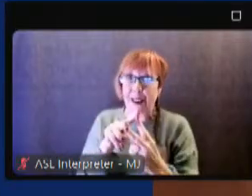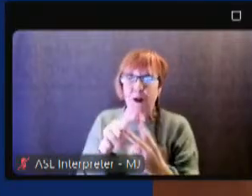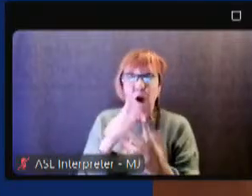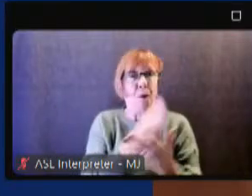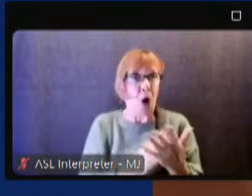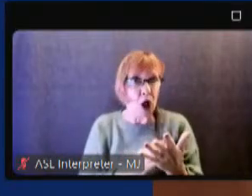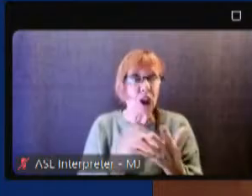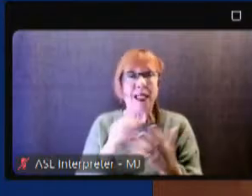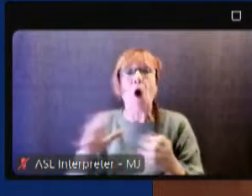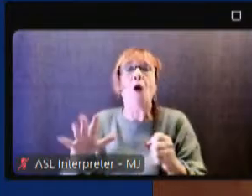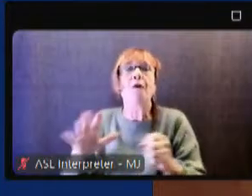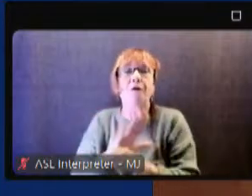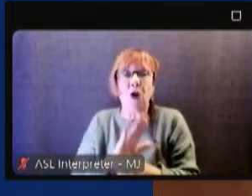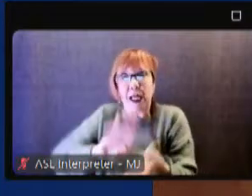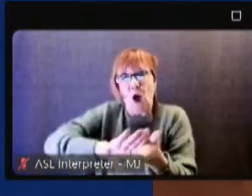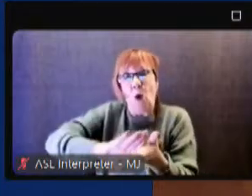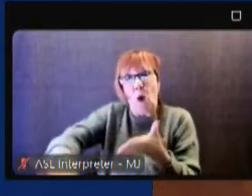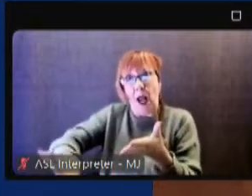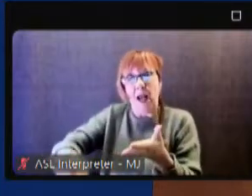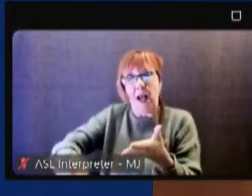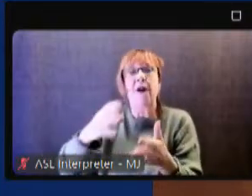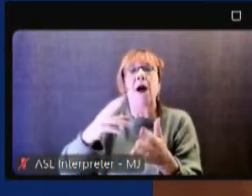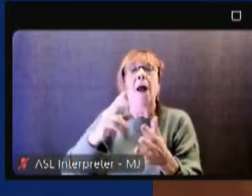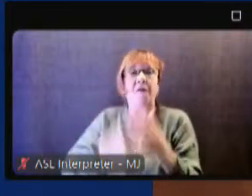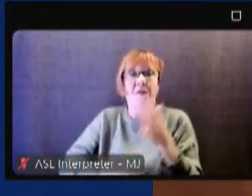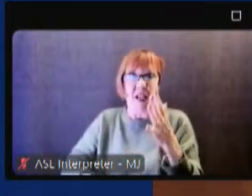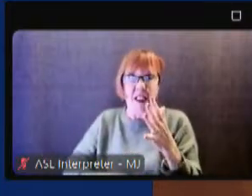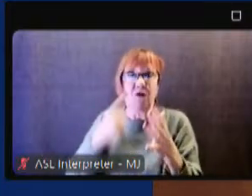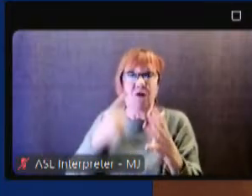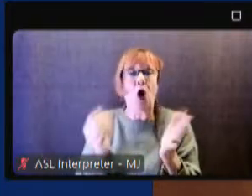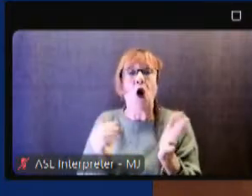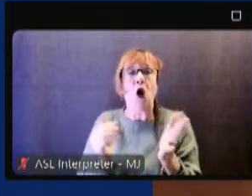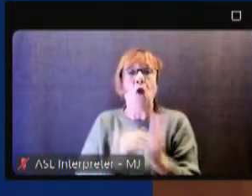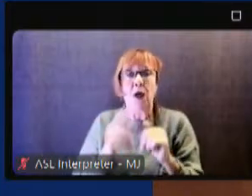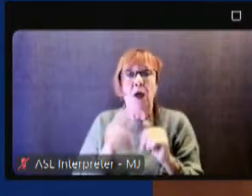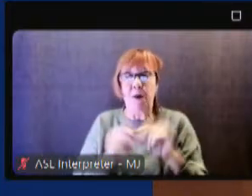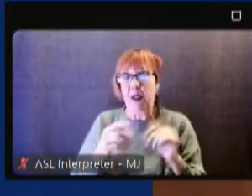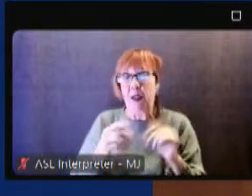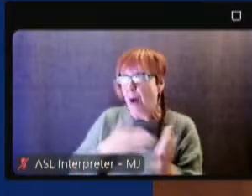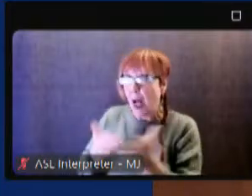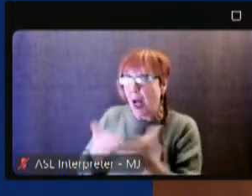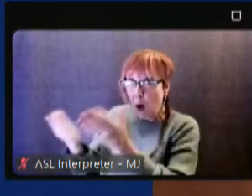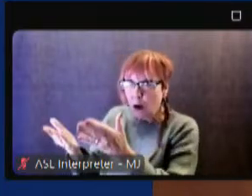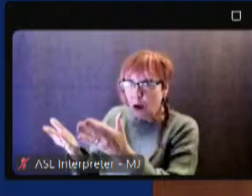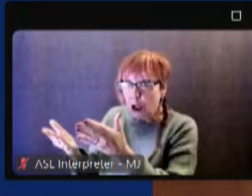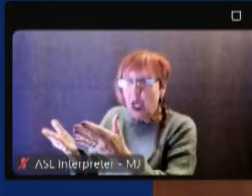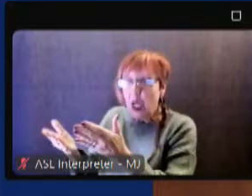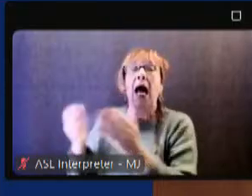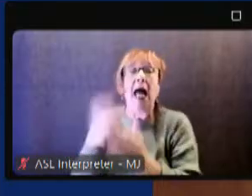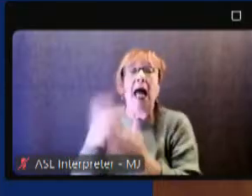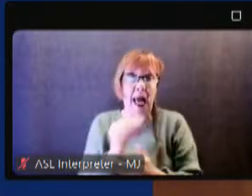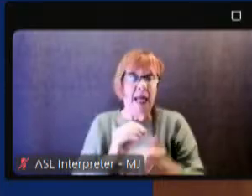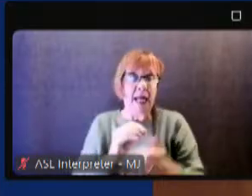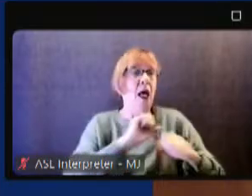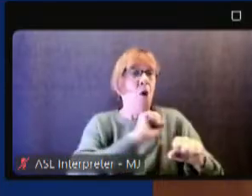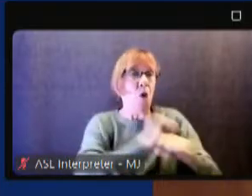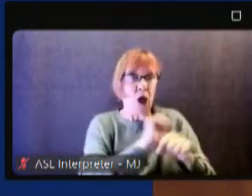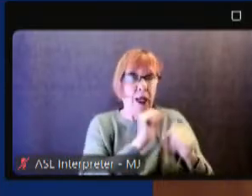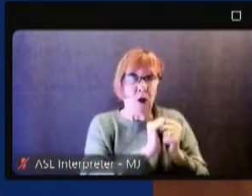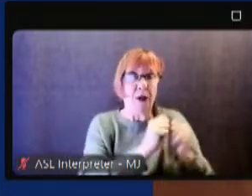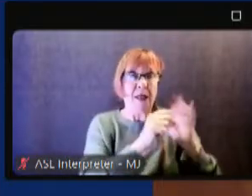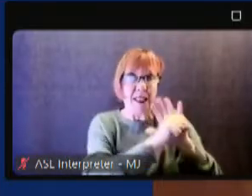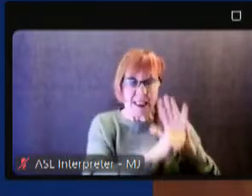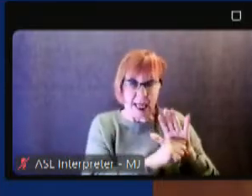for rebuilds in Altadena. My motion, along with our collaboration with the state and the new AI tools